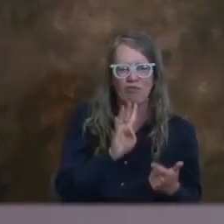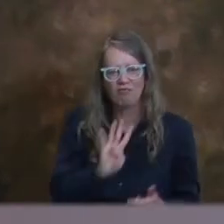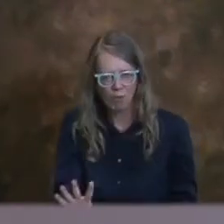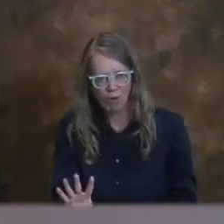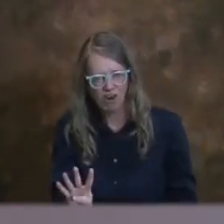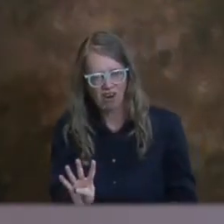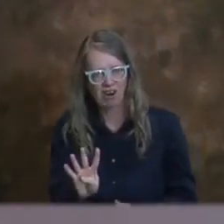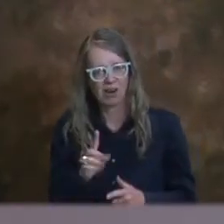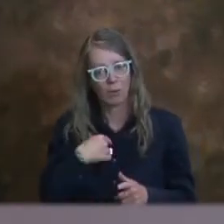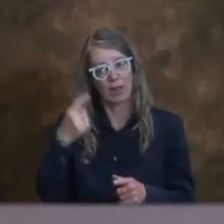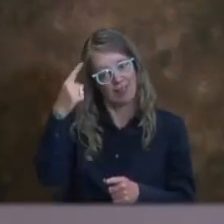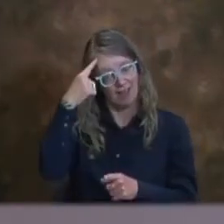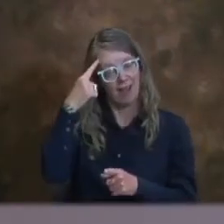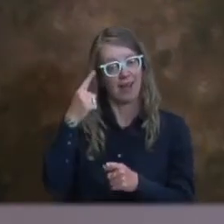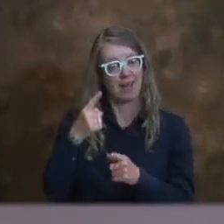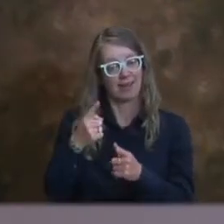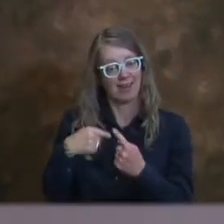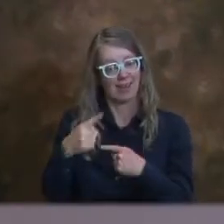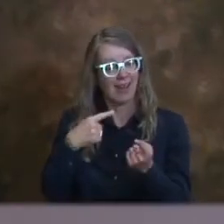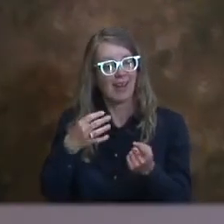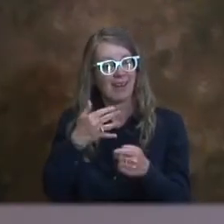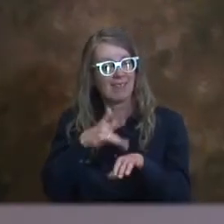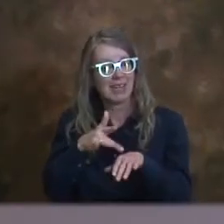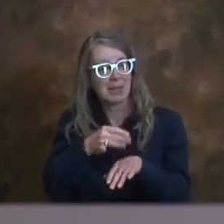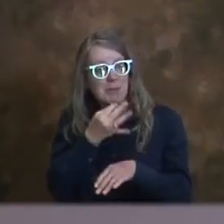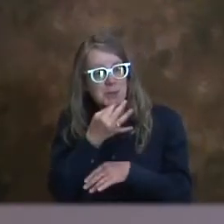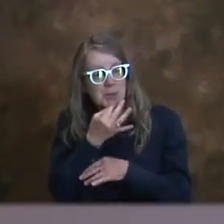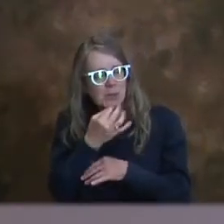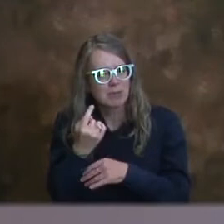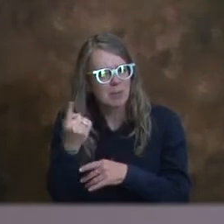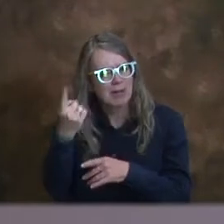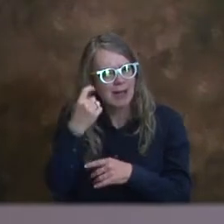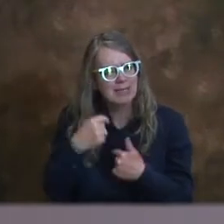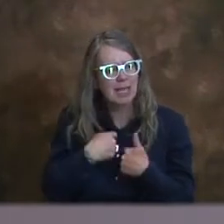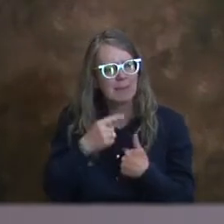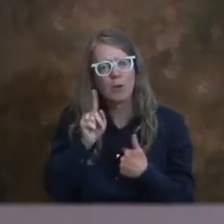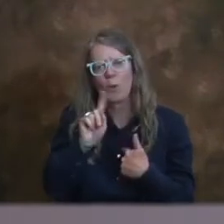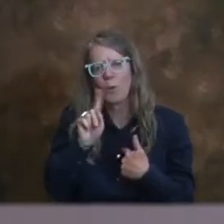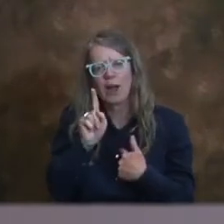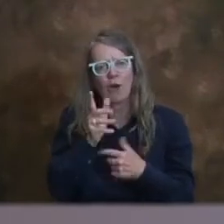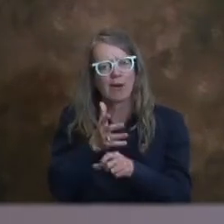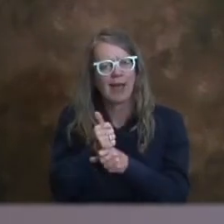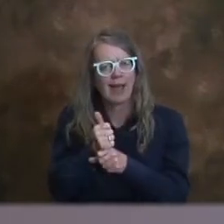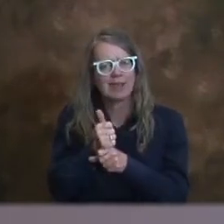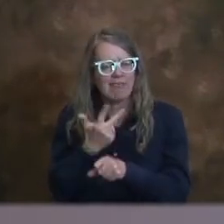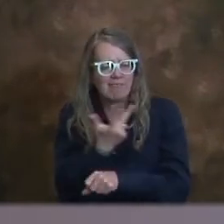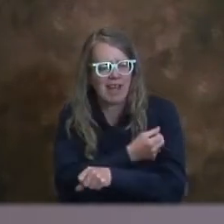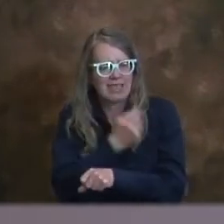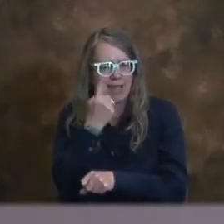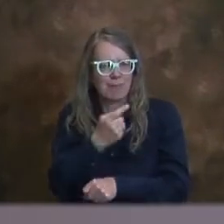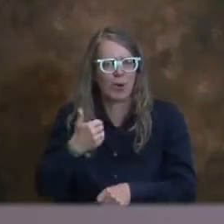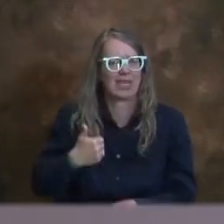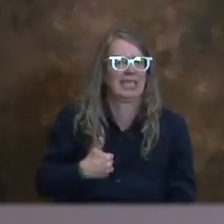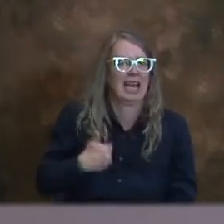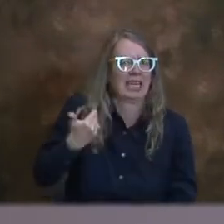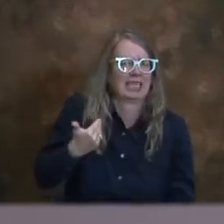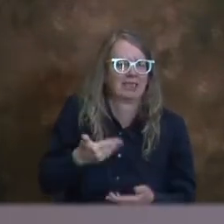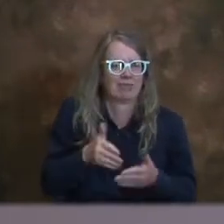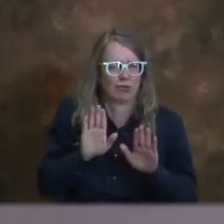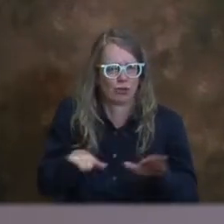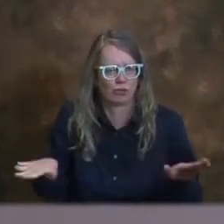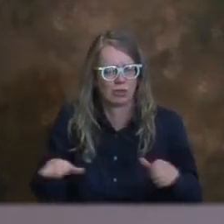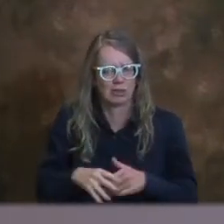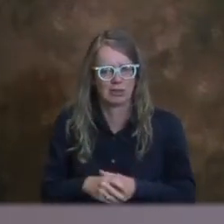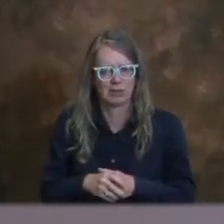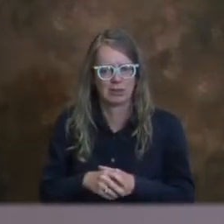coming, someone was asking me about, you know, where people can go to get those shots. And I guess I just wanted to ask is